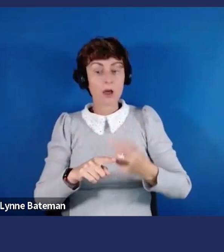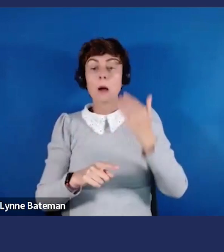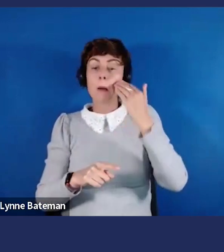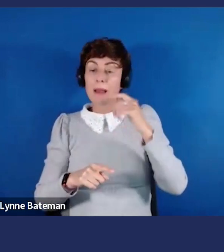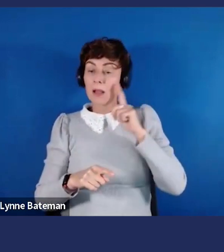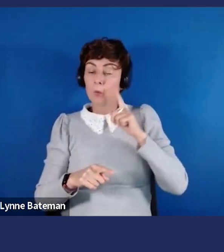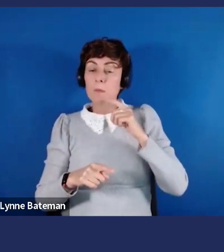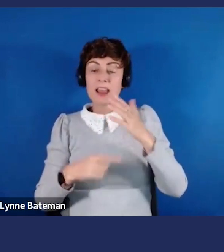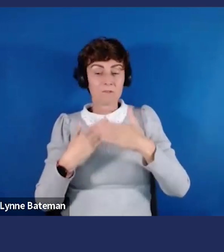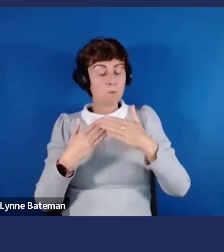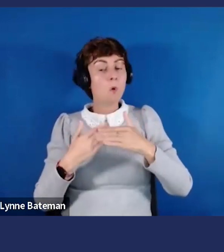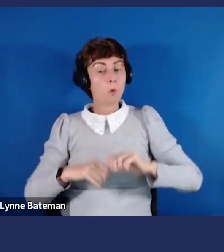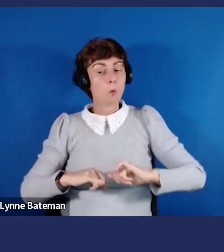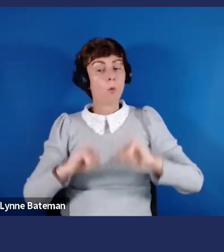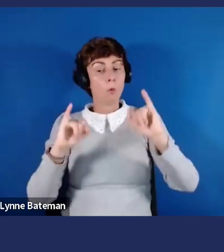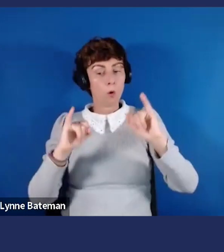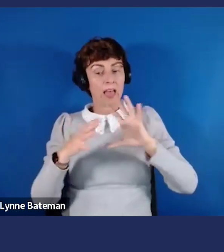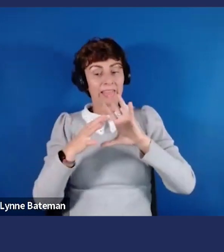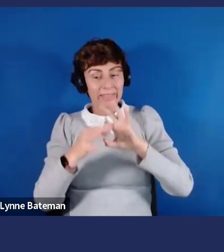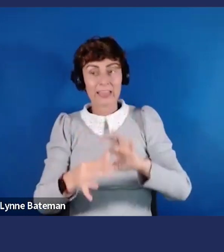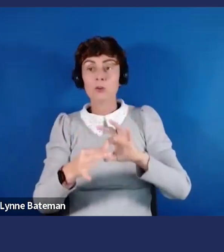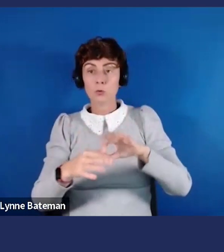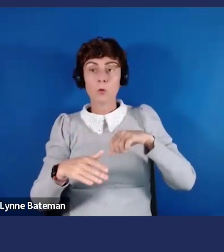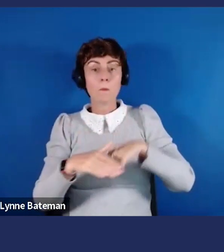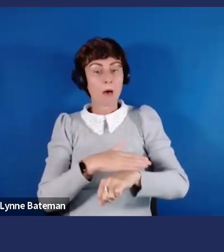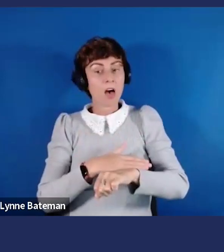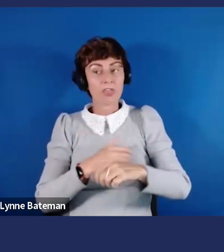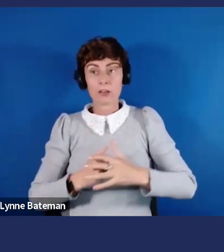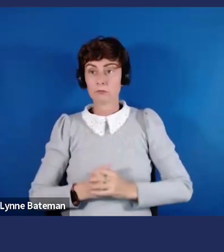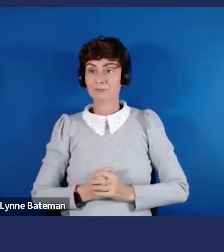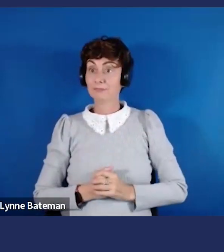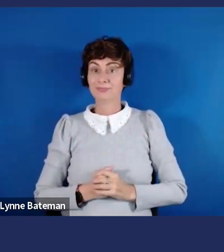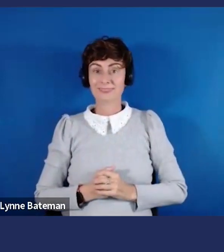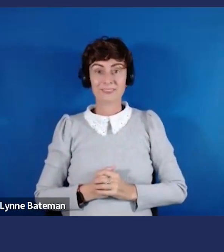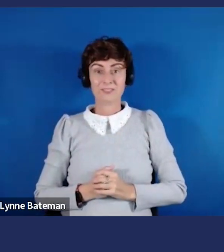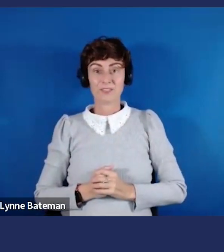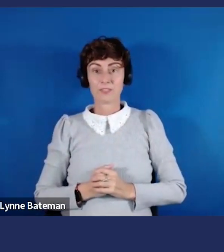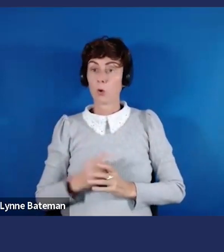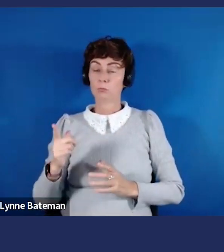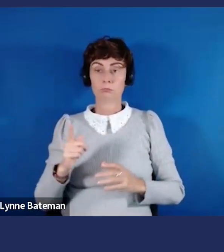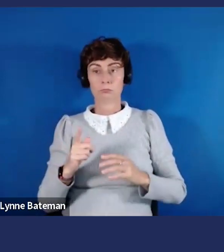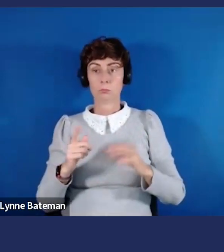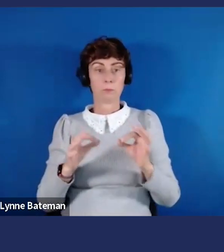and complications that result in death. And these have been highlighted in the